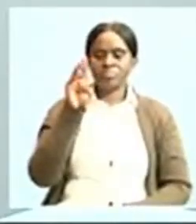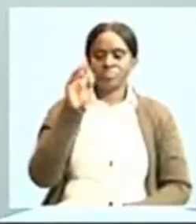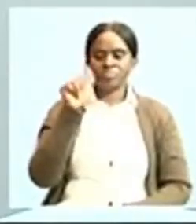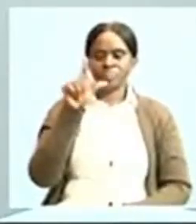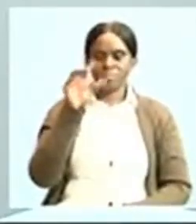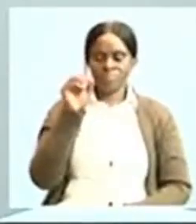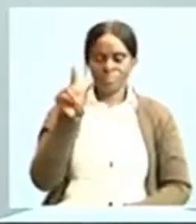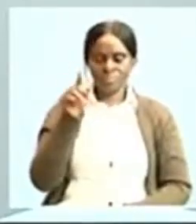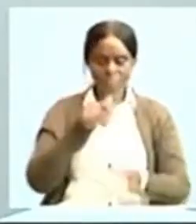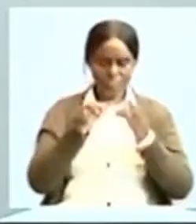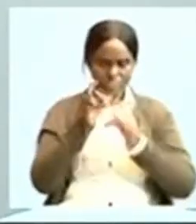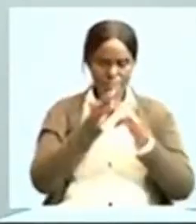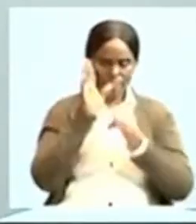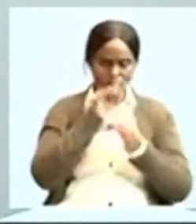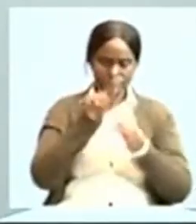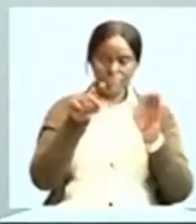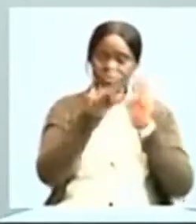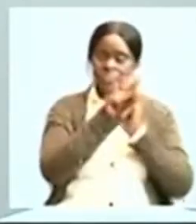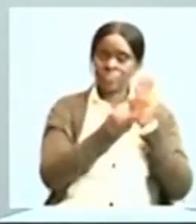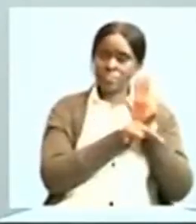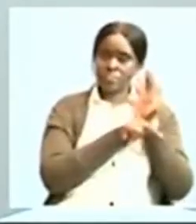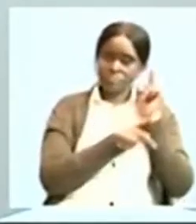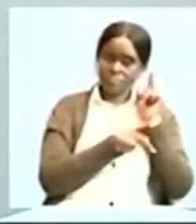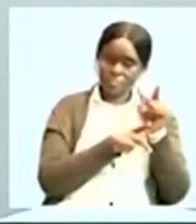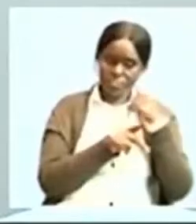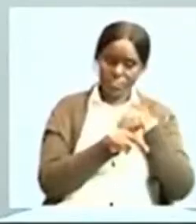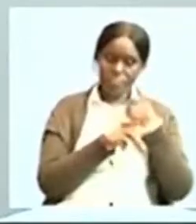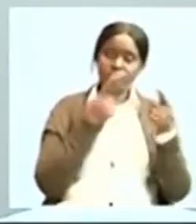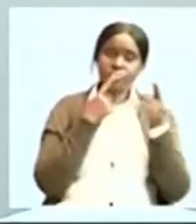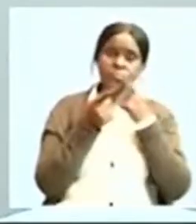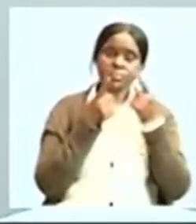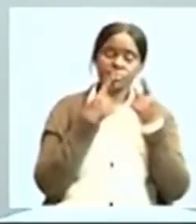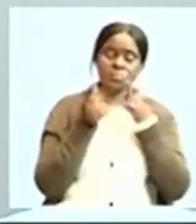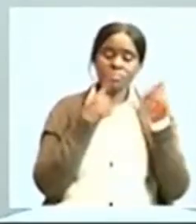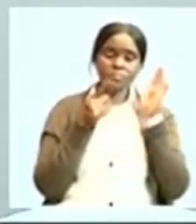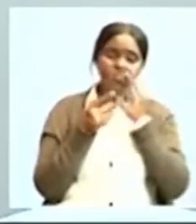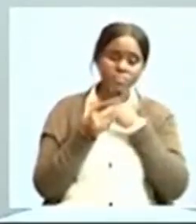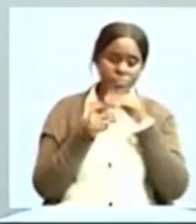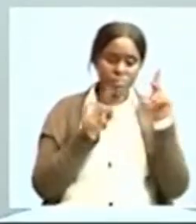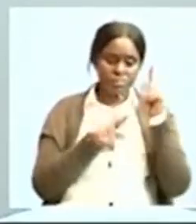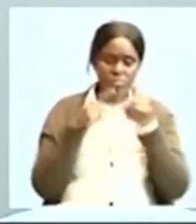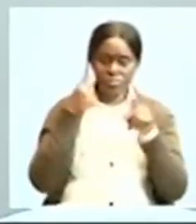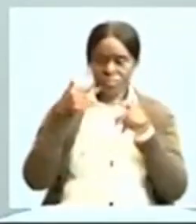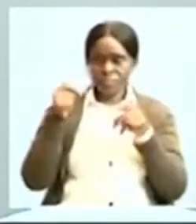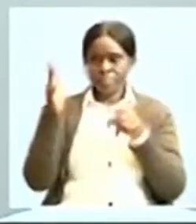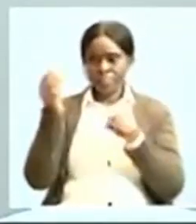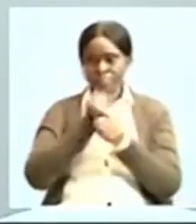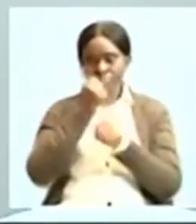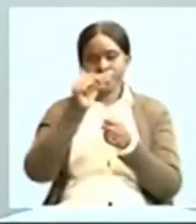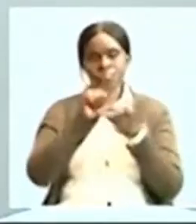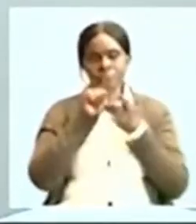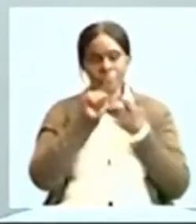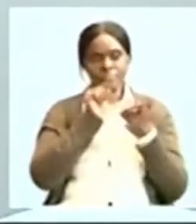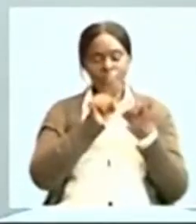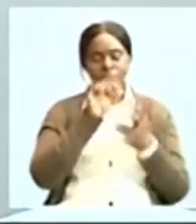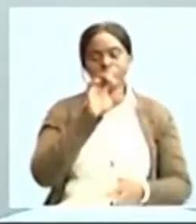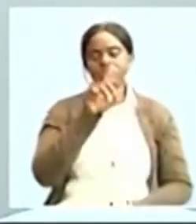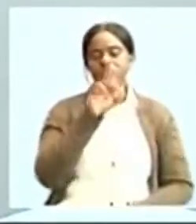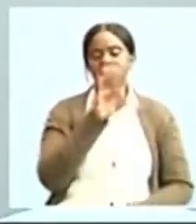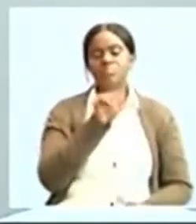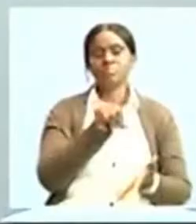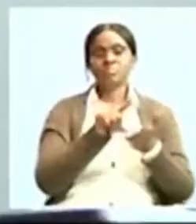all councils, and that is policy. He has said people who get loans, CDF